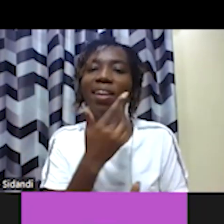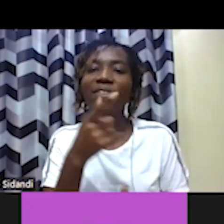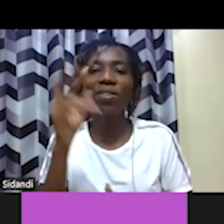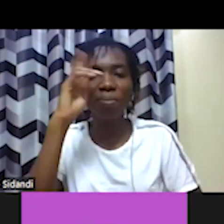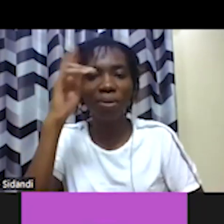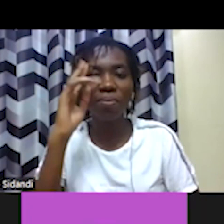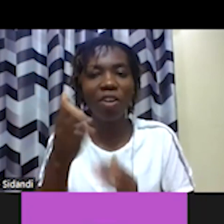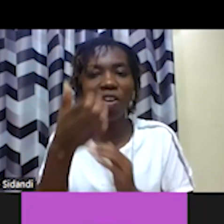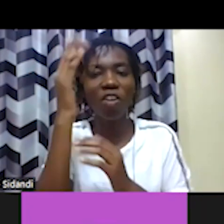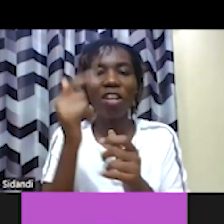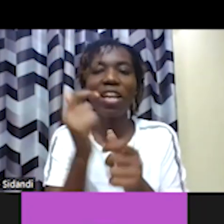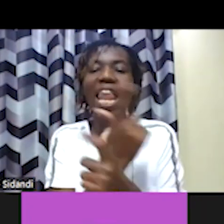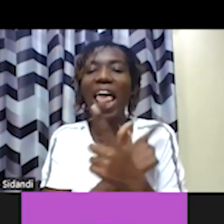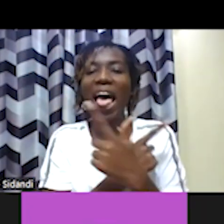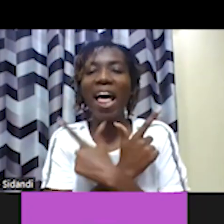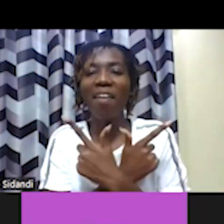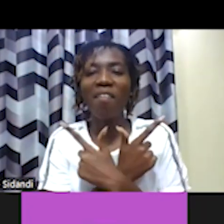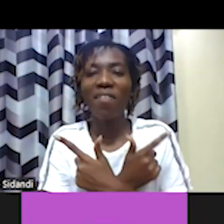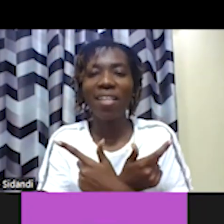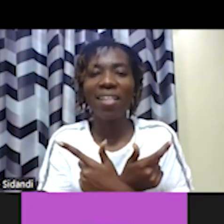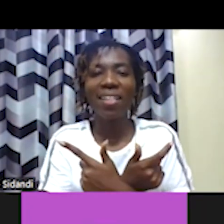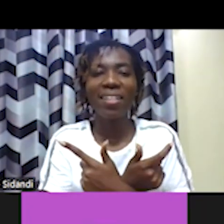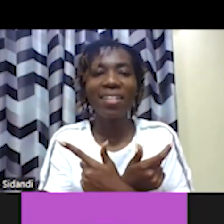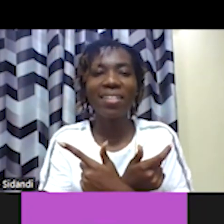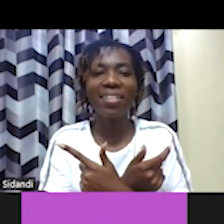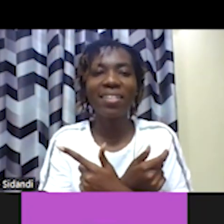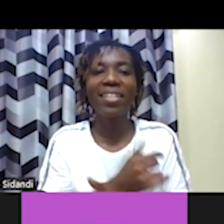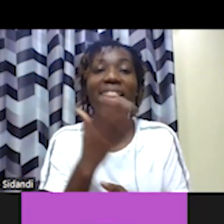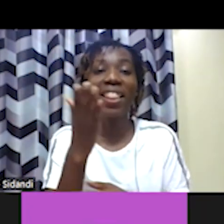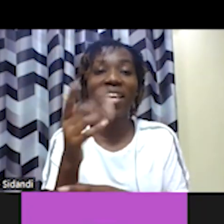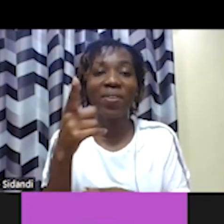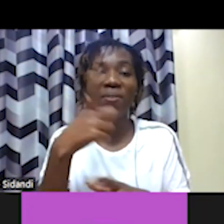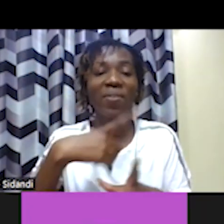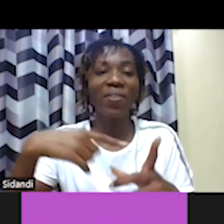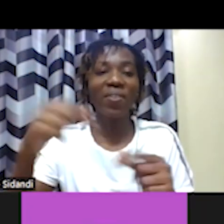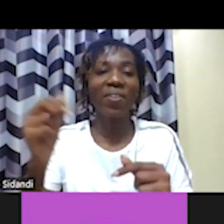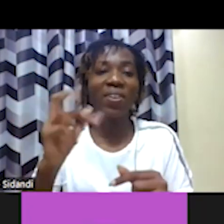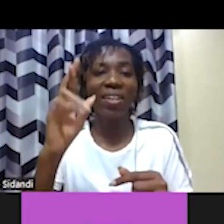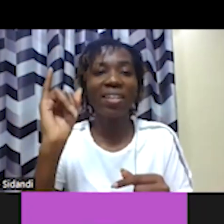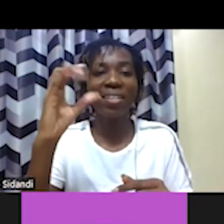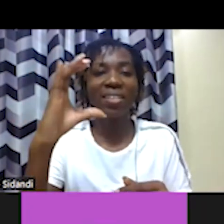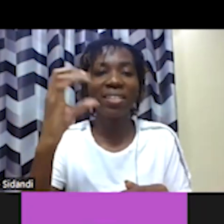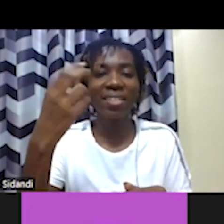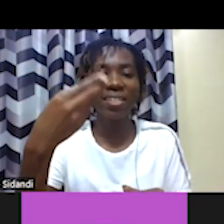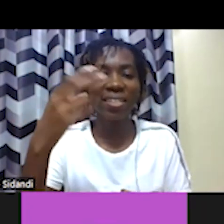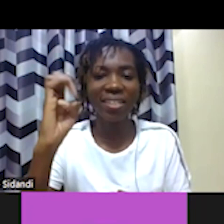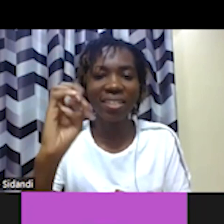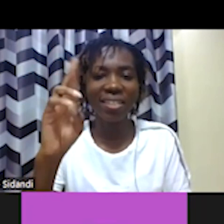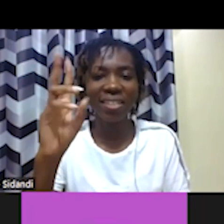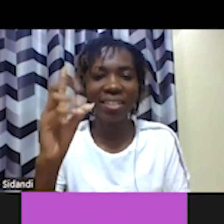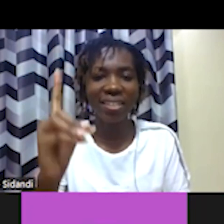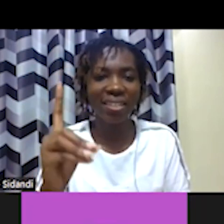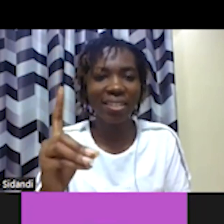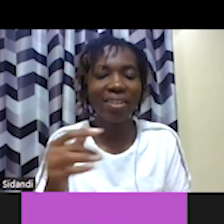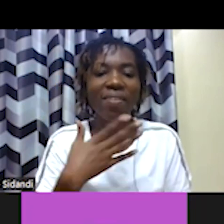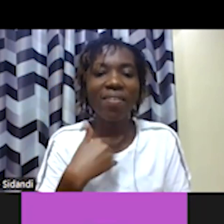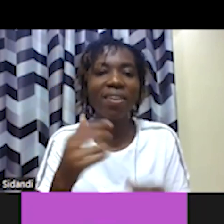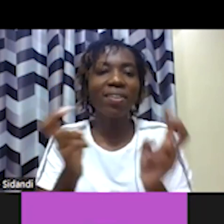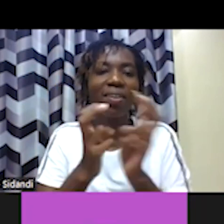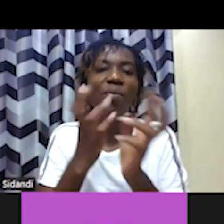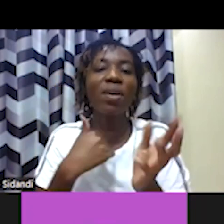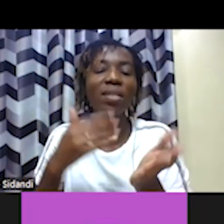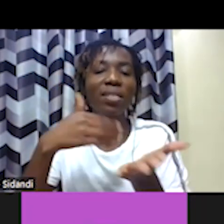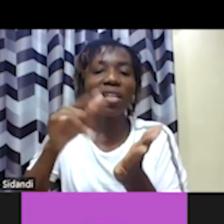love. Absolutely. There you go. There you go. Richard, I've seen you looking for Linda's number. I can send it to you if you